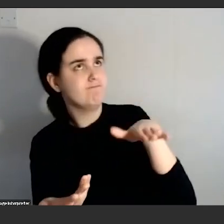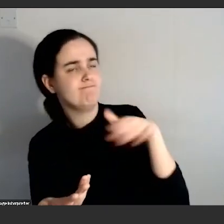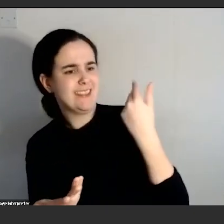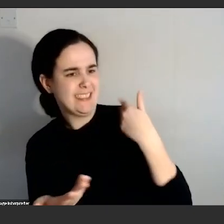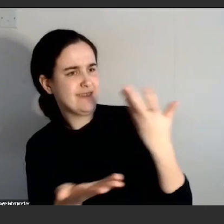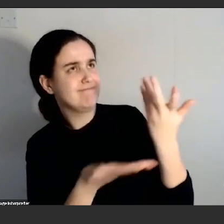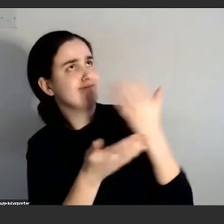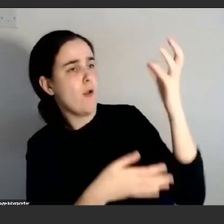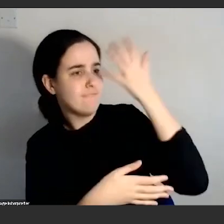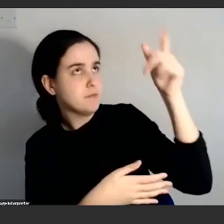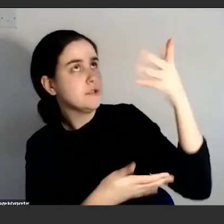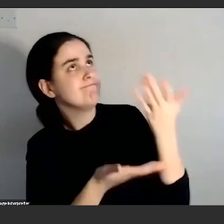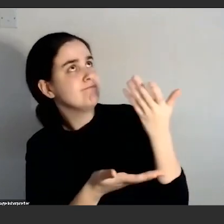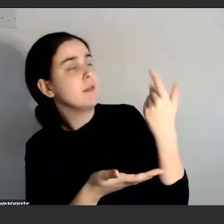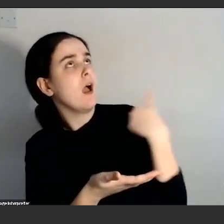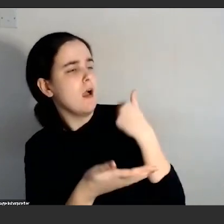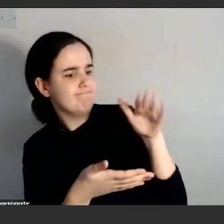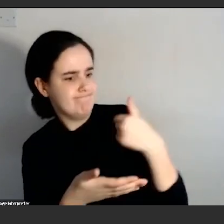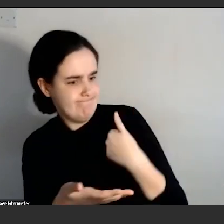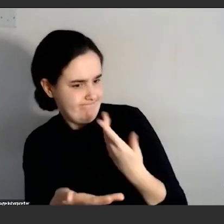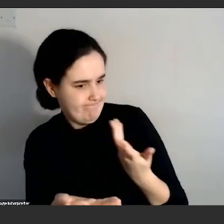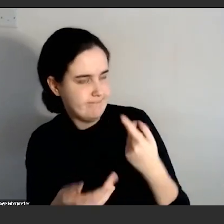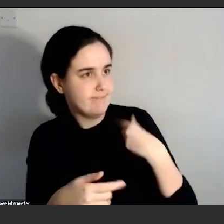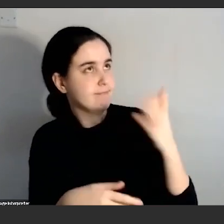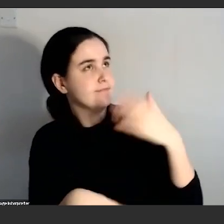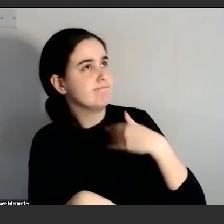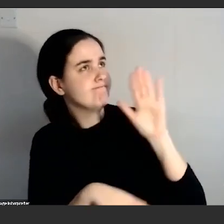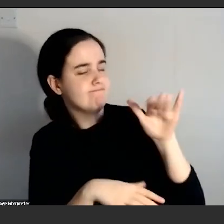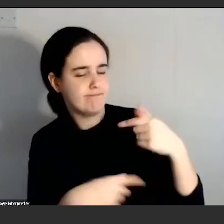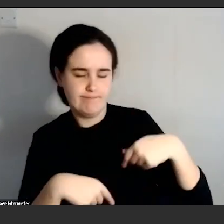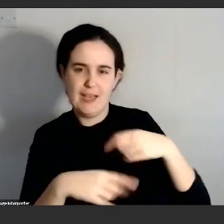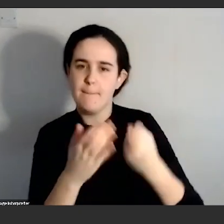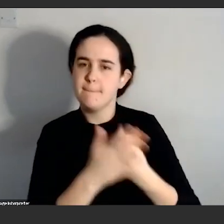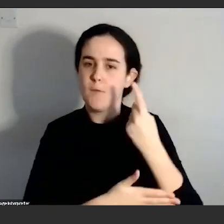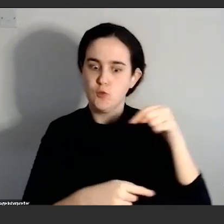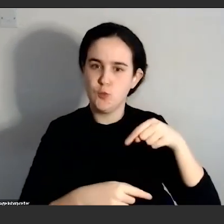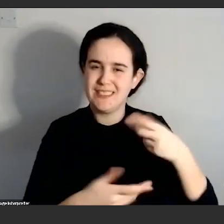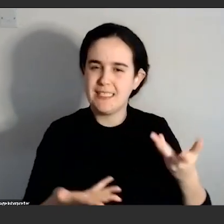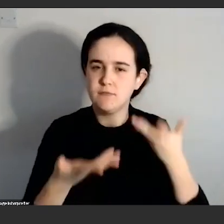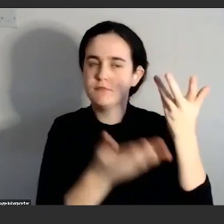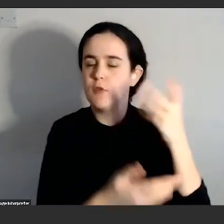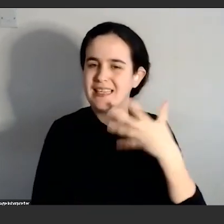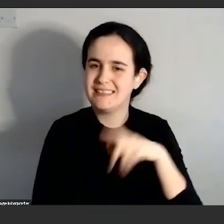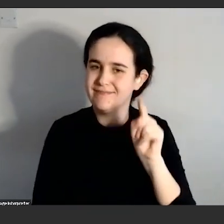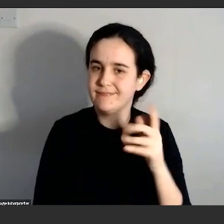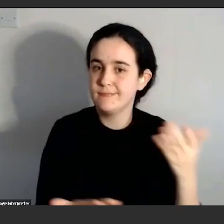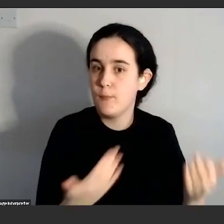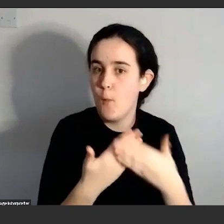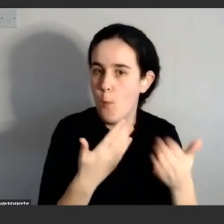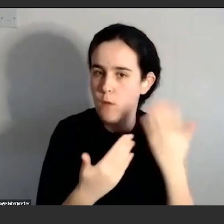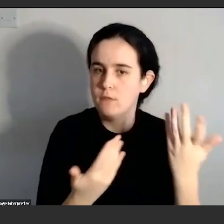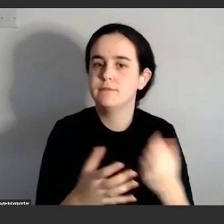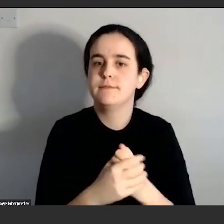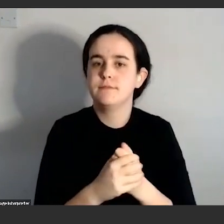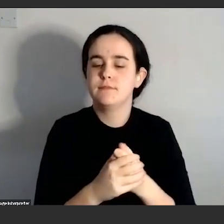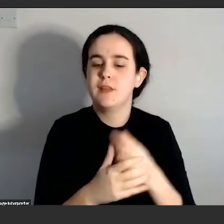rights assessments and have gone on to develop service transformation plans to actually address the human rights gaps identified